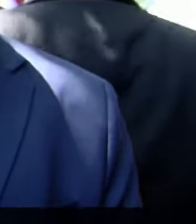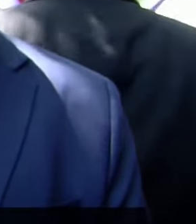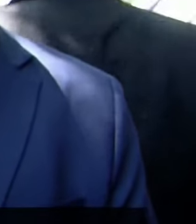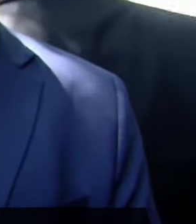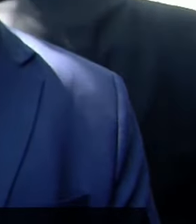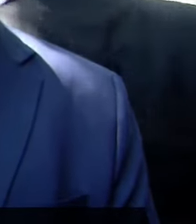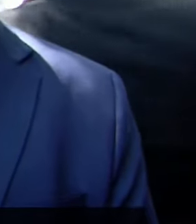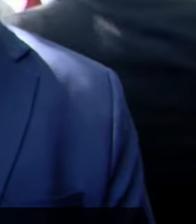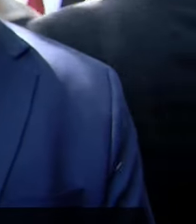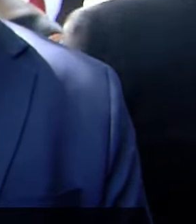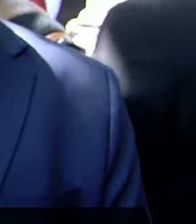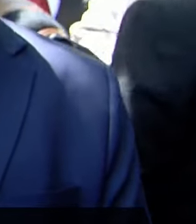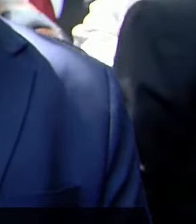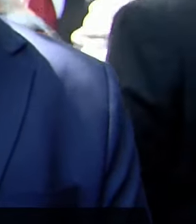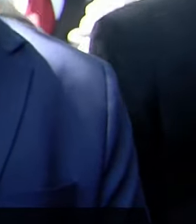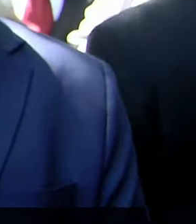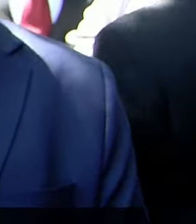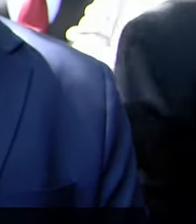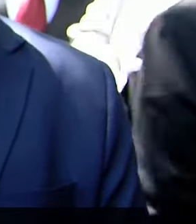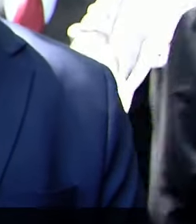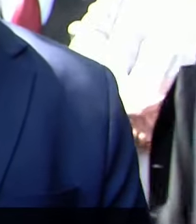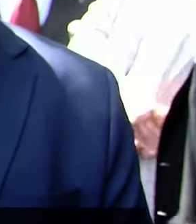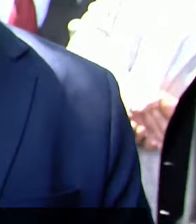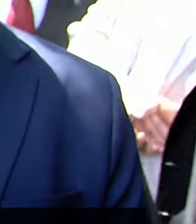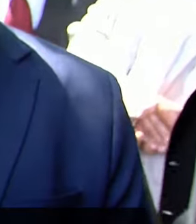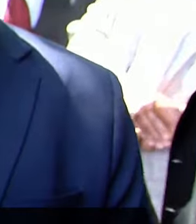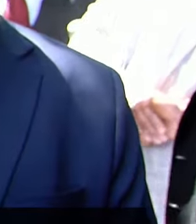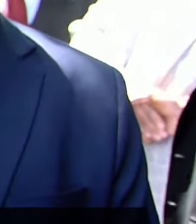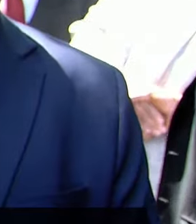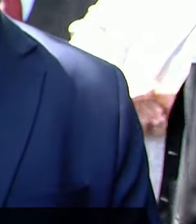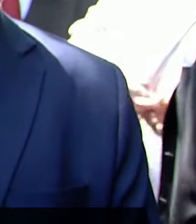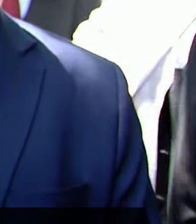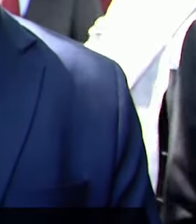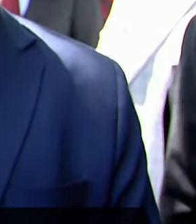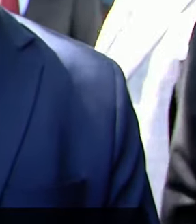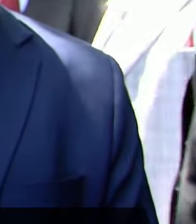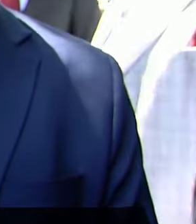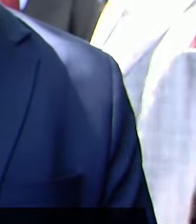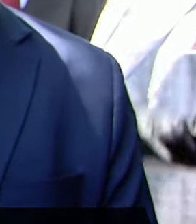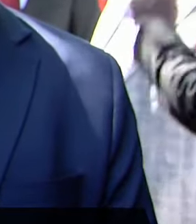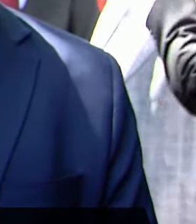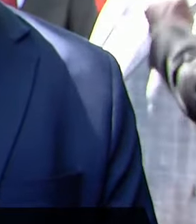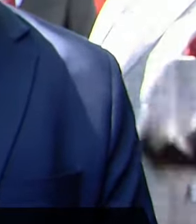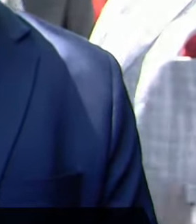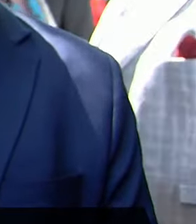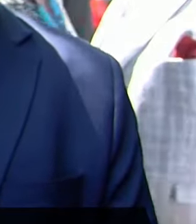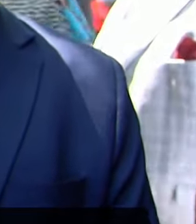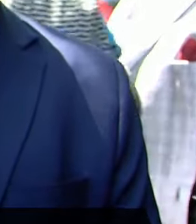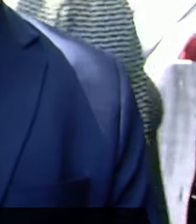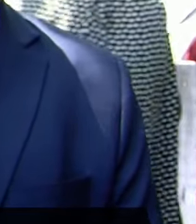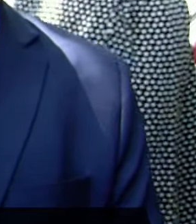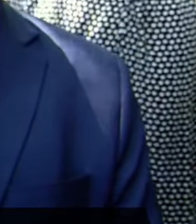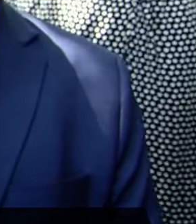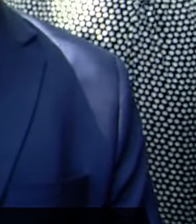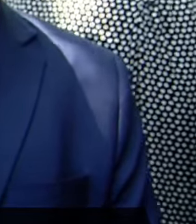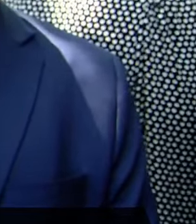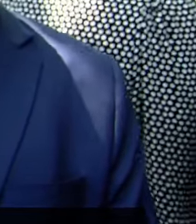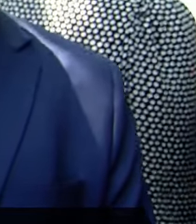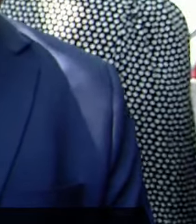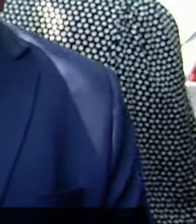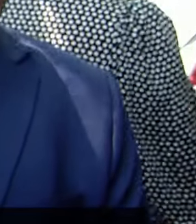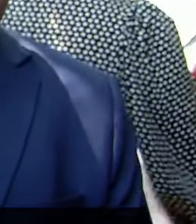he was really, really very good professional revolutionary, very committed to the success of the work that we have to do, including